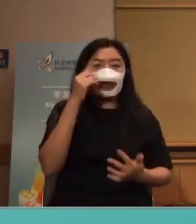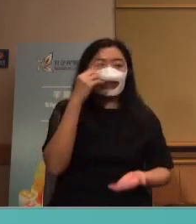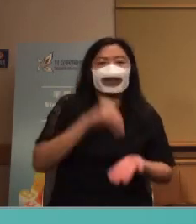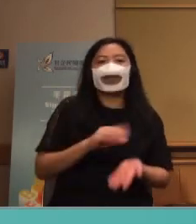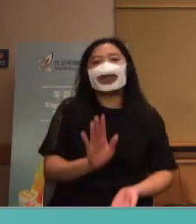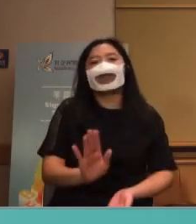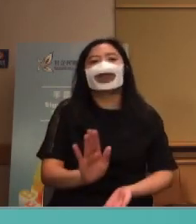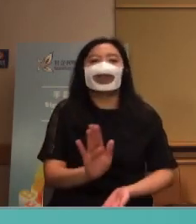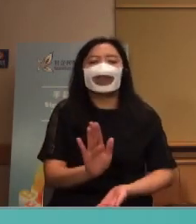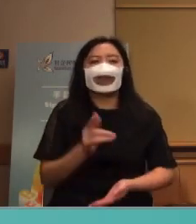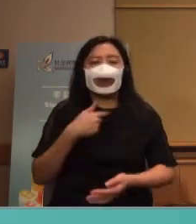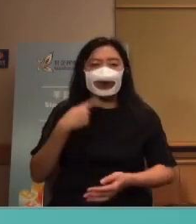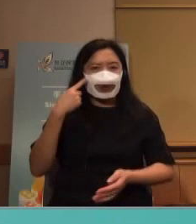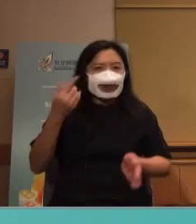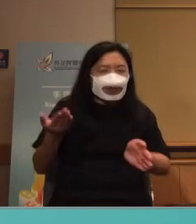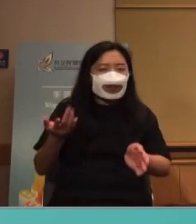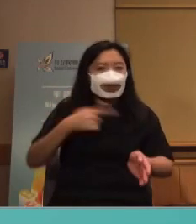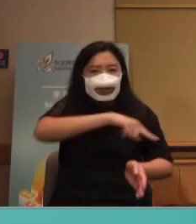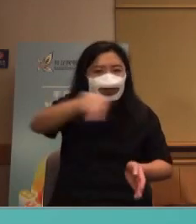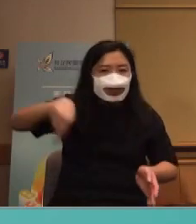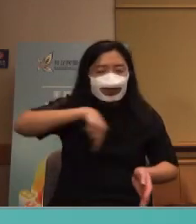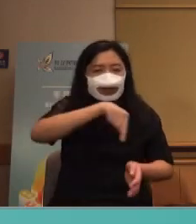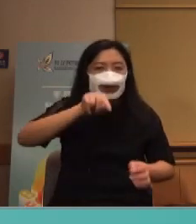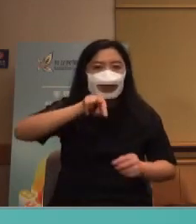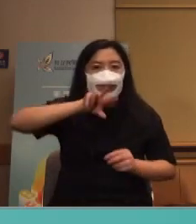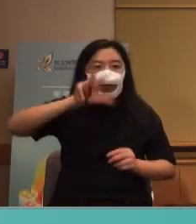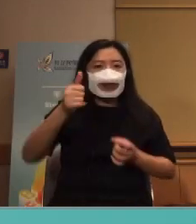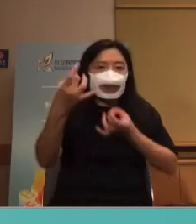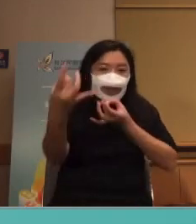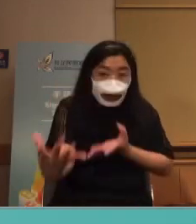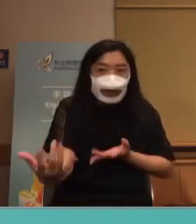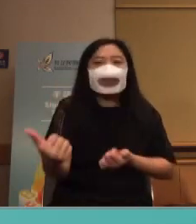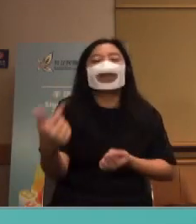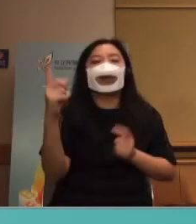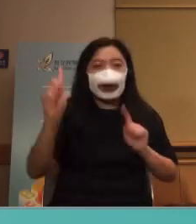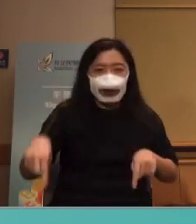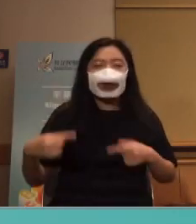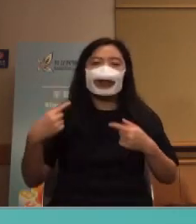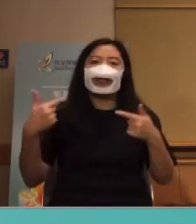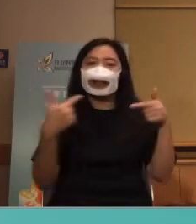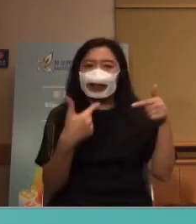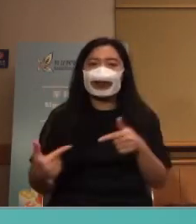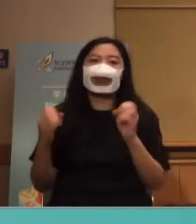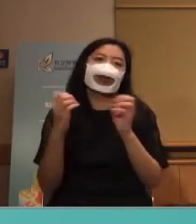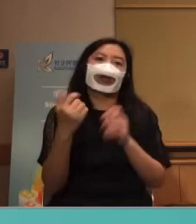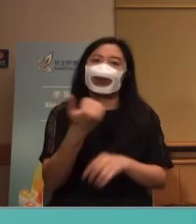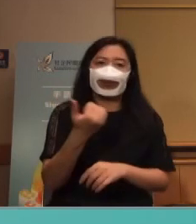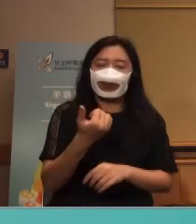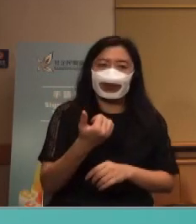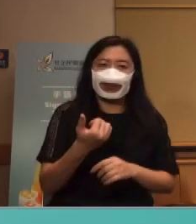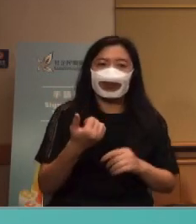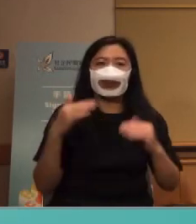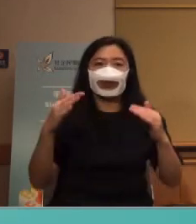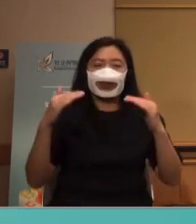both parties can resonate, and then go on from there. Now, how it would look like in the next 6 to 12 months, I'm not sure because the market's so